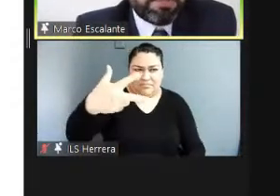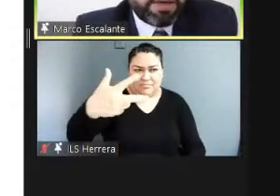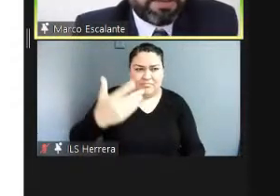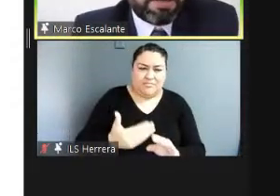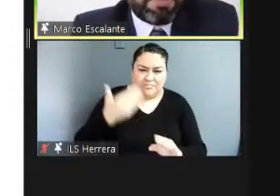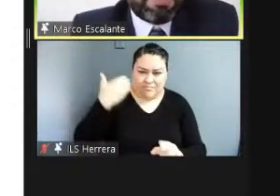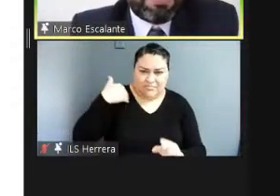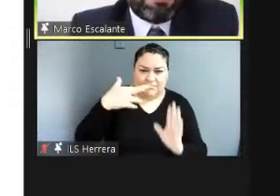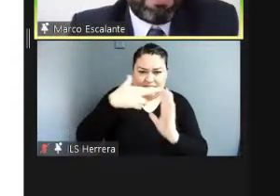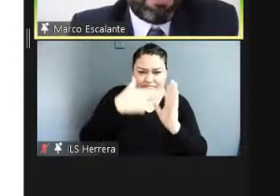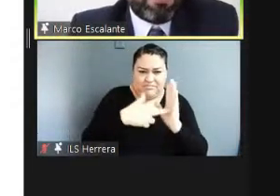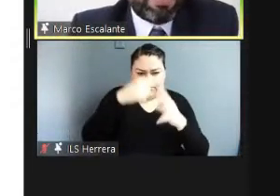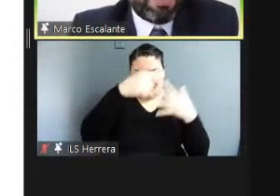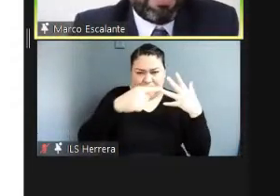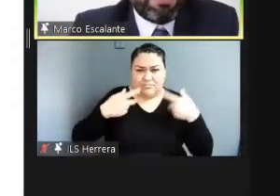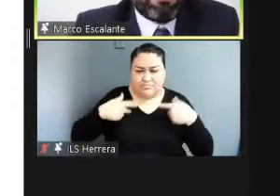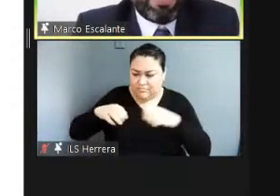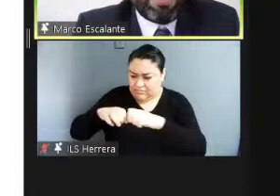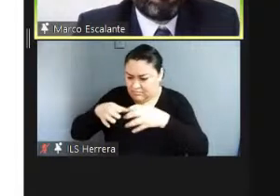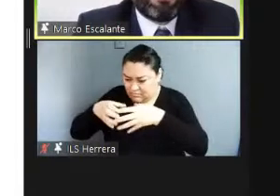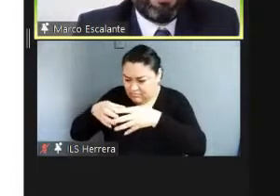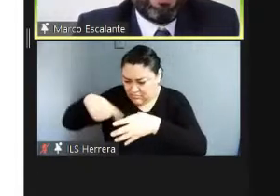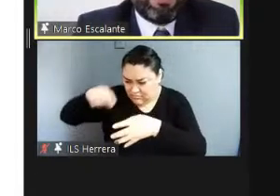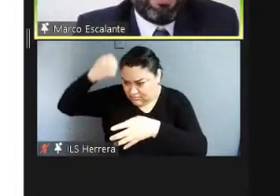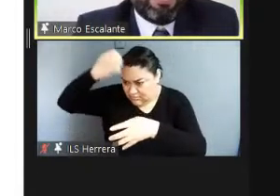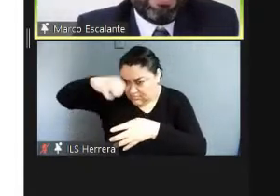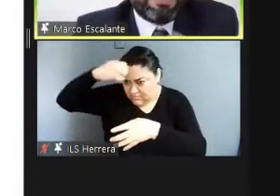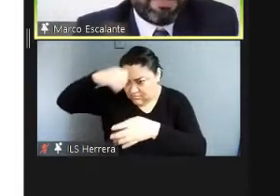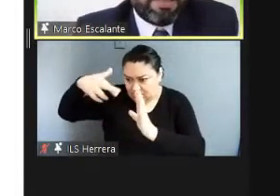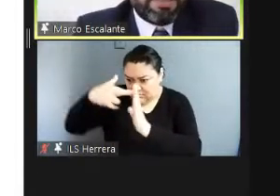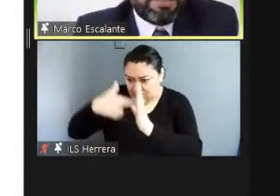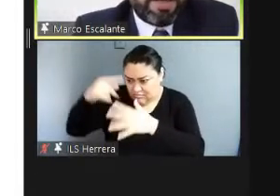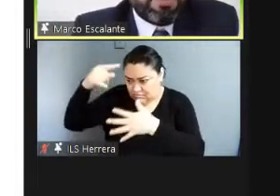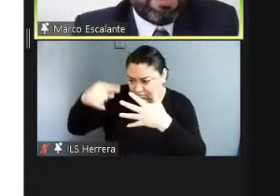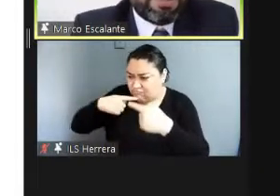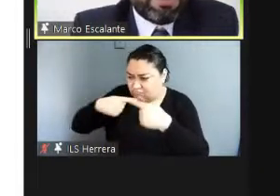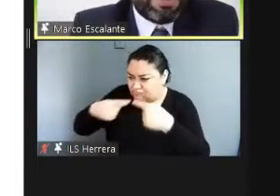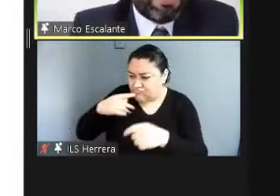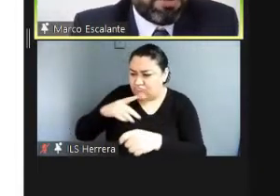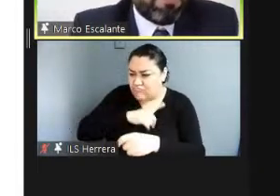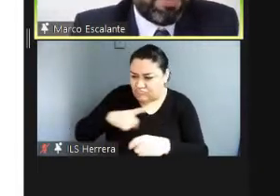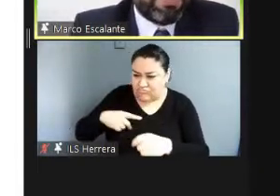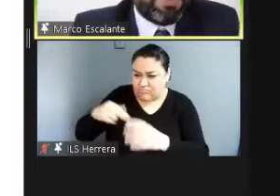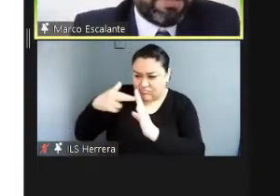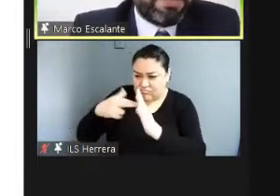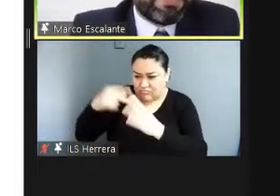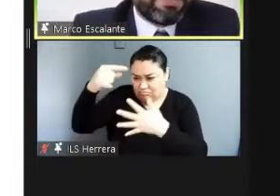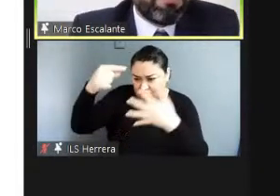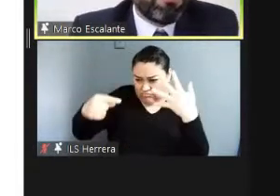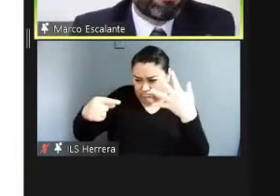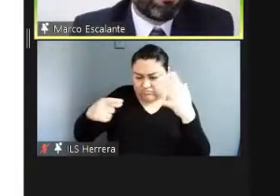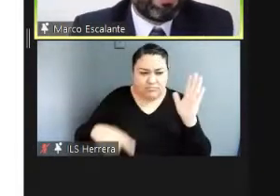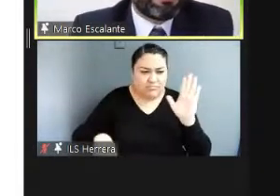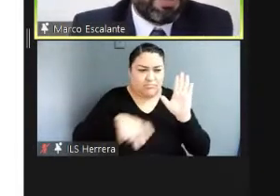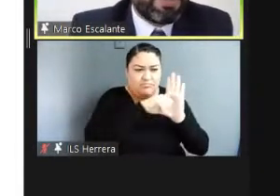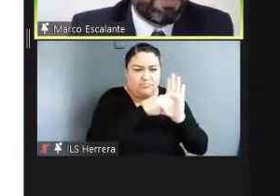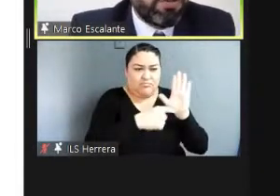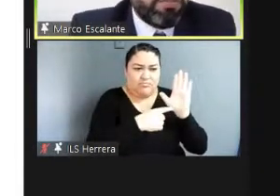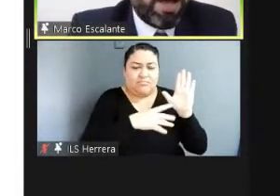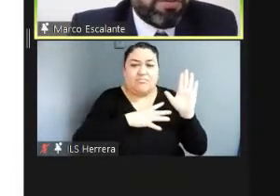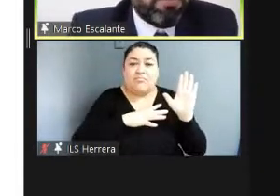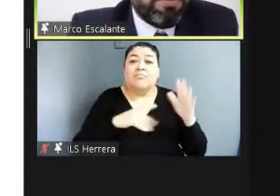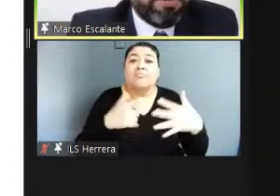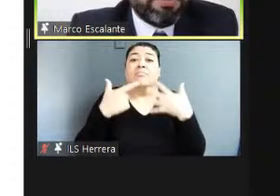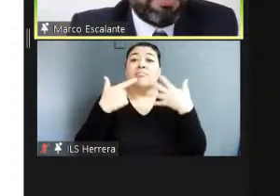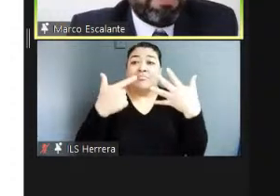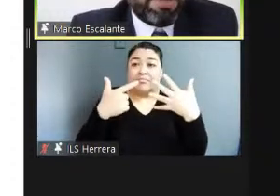practitioner. This is, I'm showing you the publication here. It was prepared by many professionals.